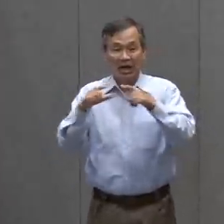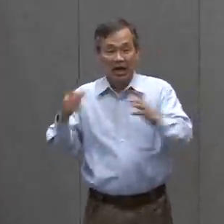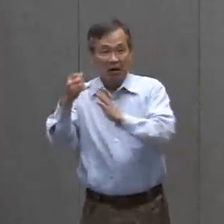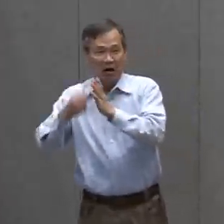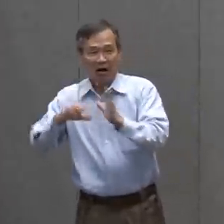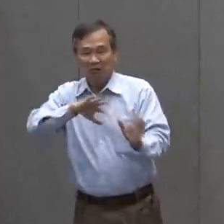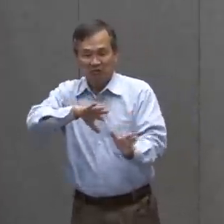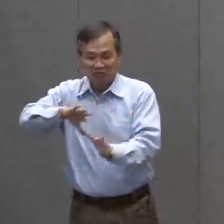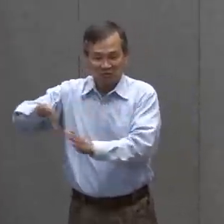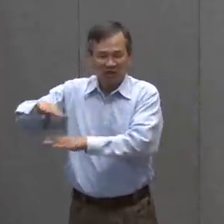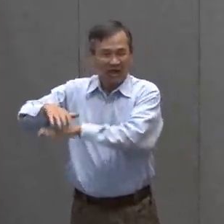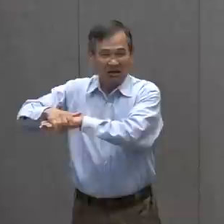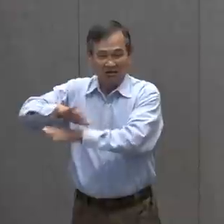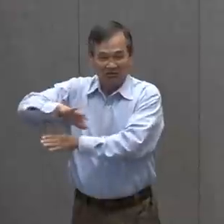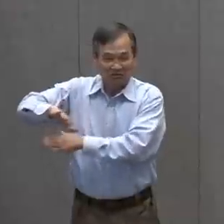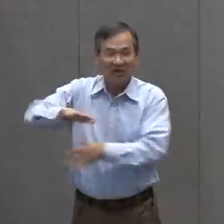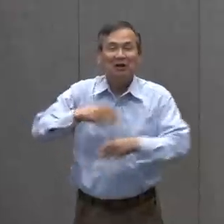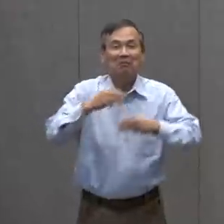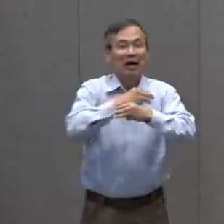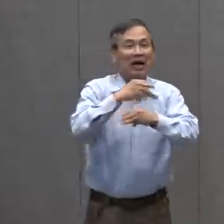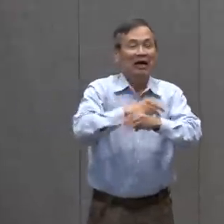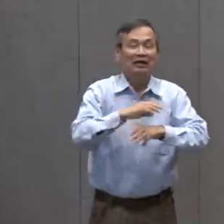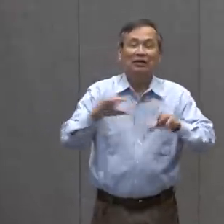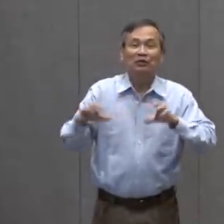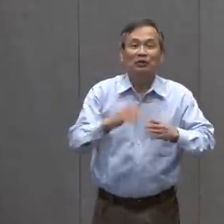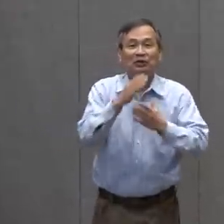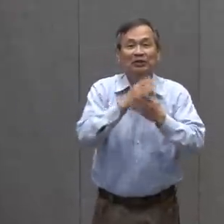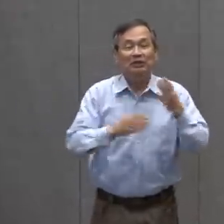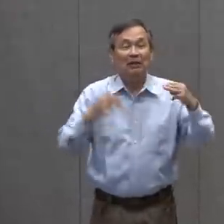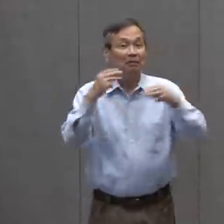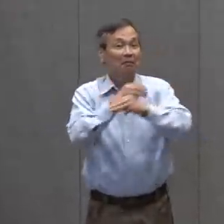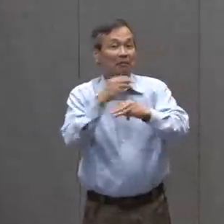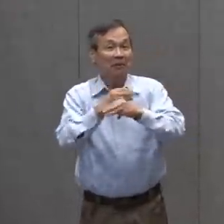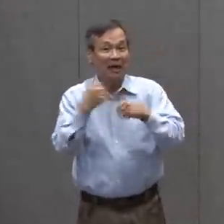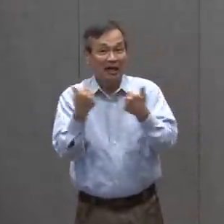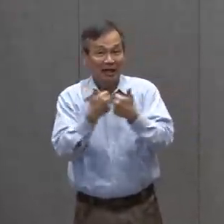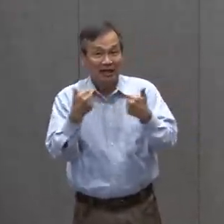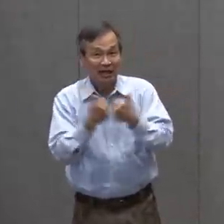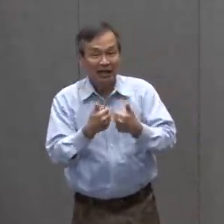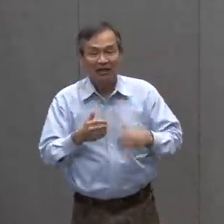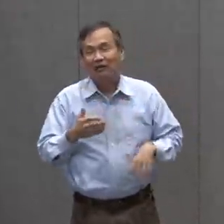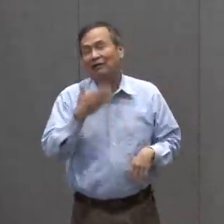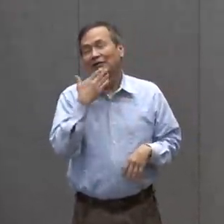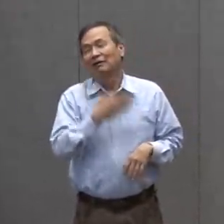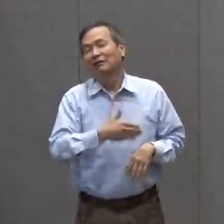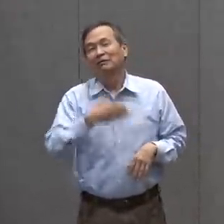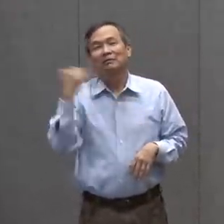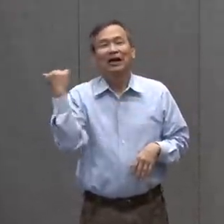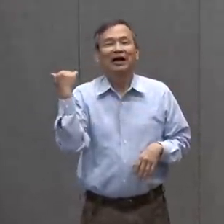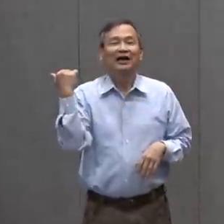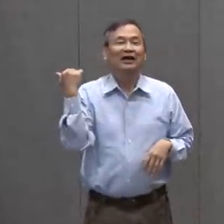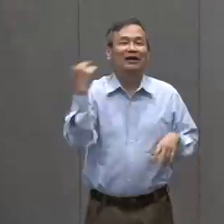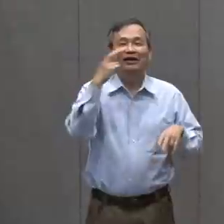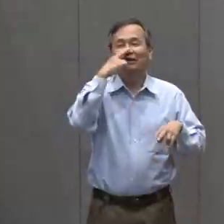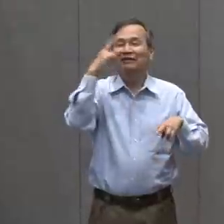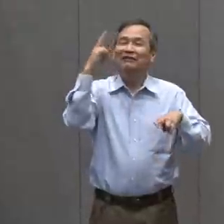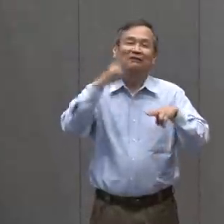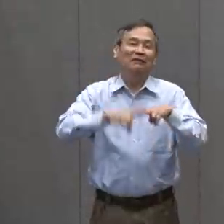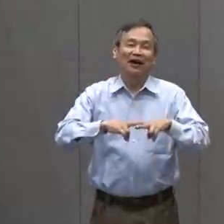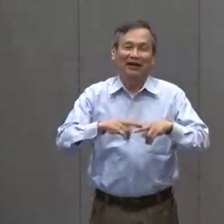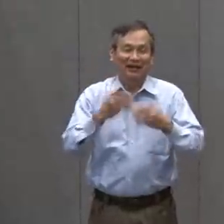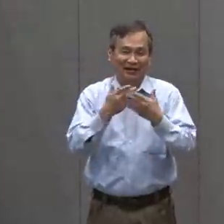now. So we're going to be doing some math games, which is the best, most fun thing in the